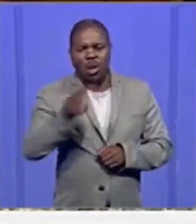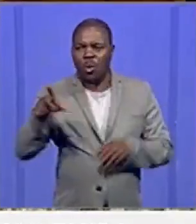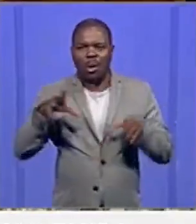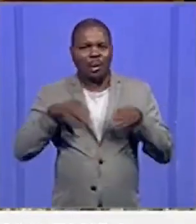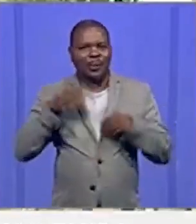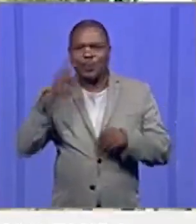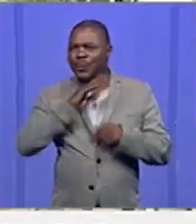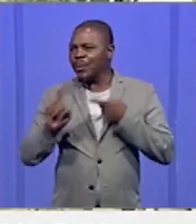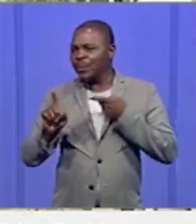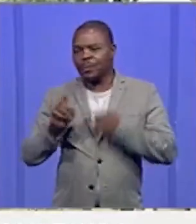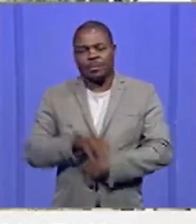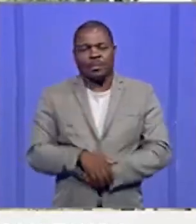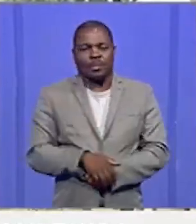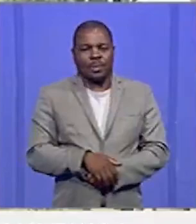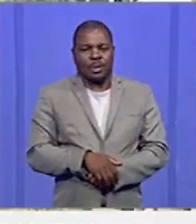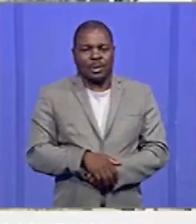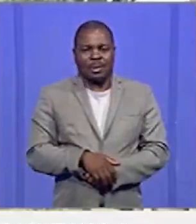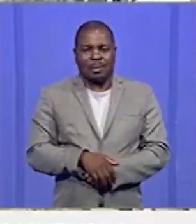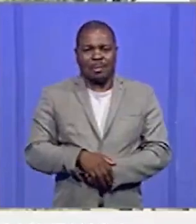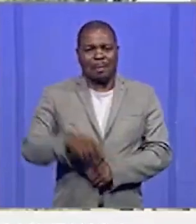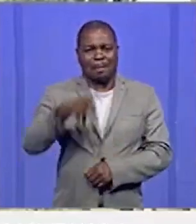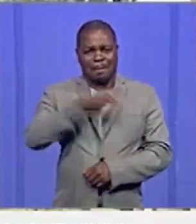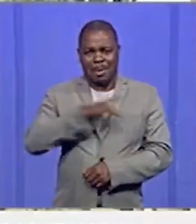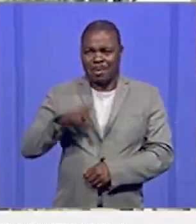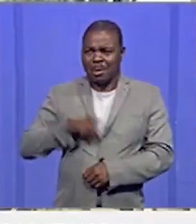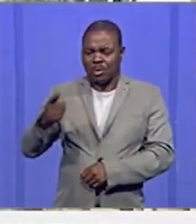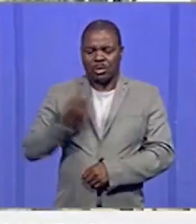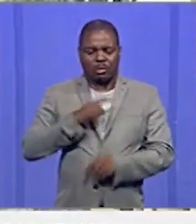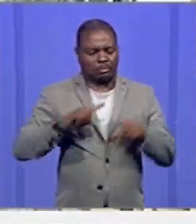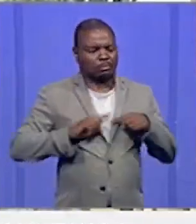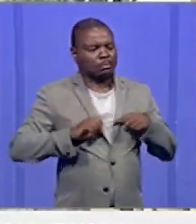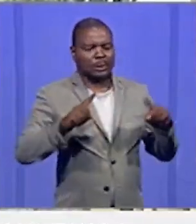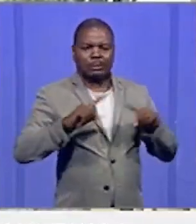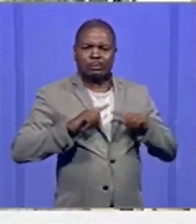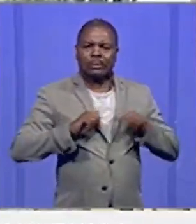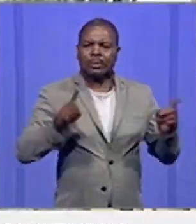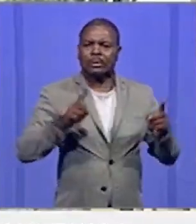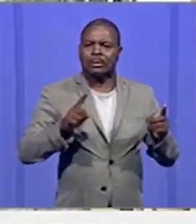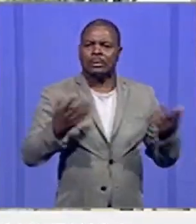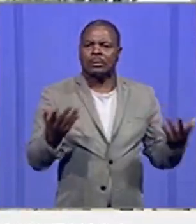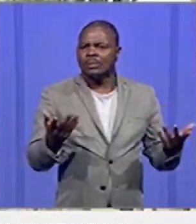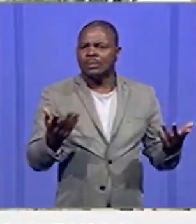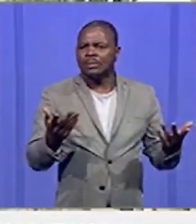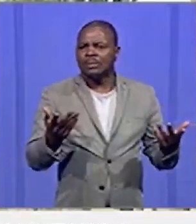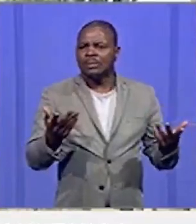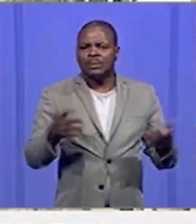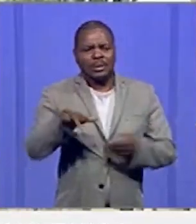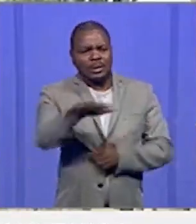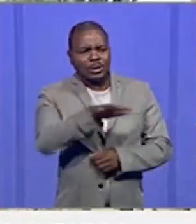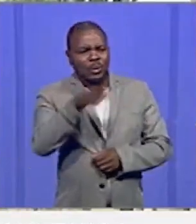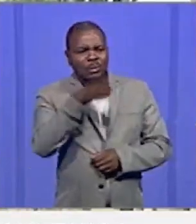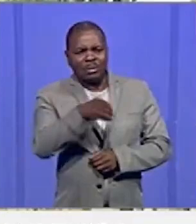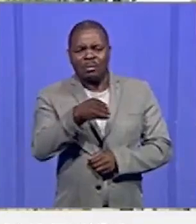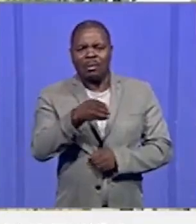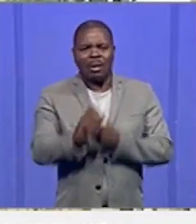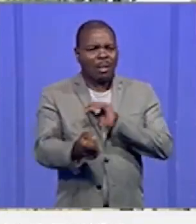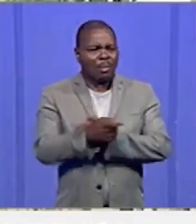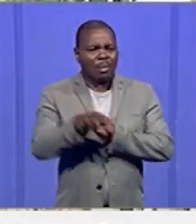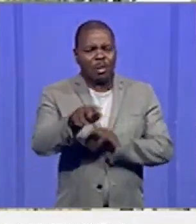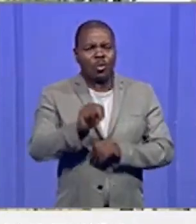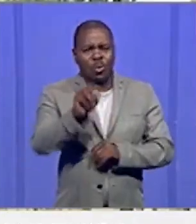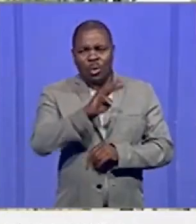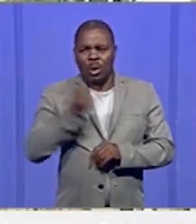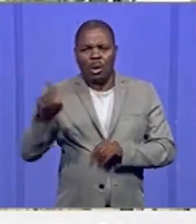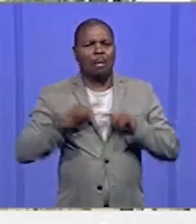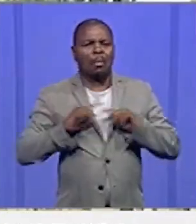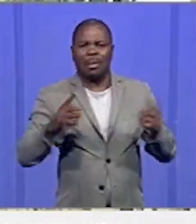le tsona. You can't have a premier who's in denial of a situation that is really happening here in